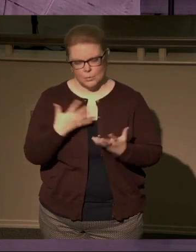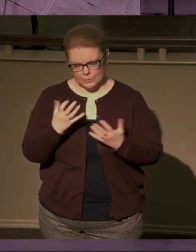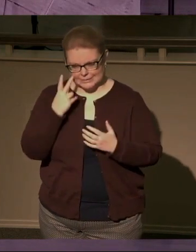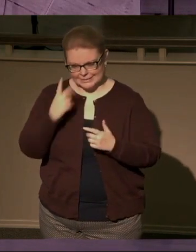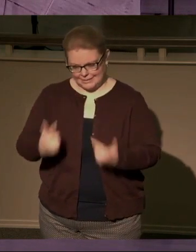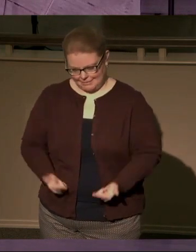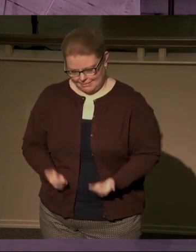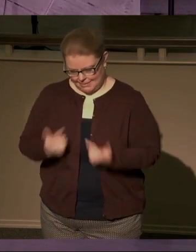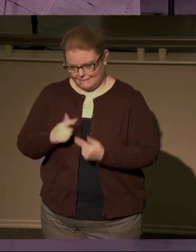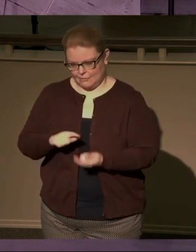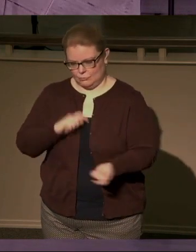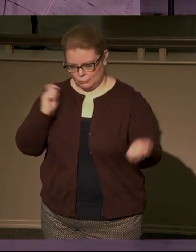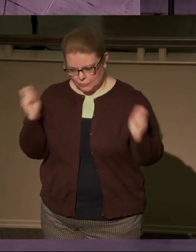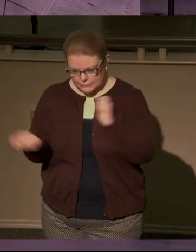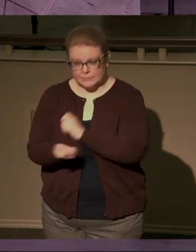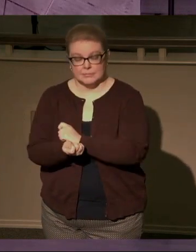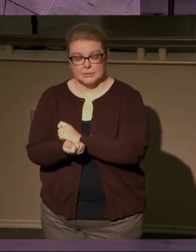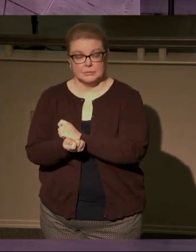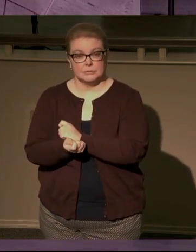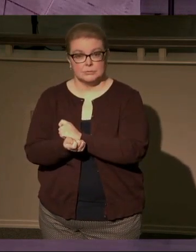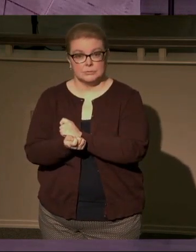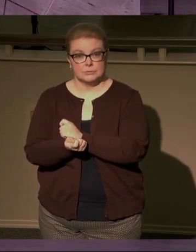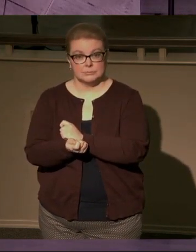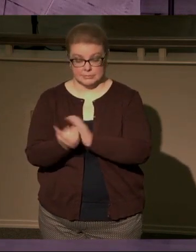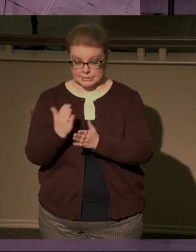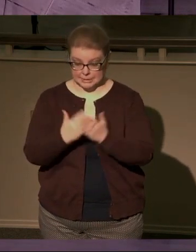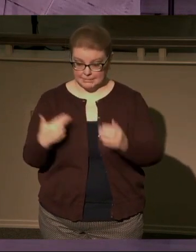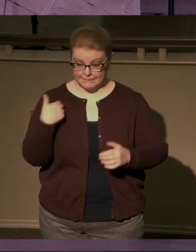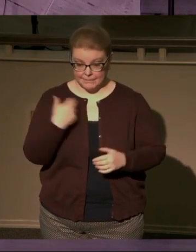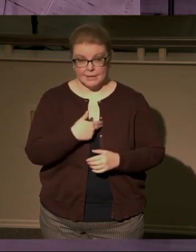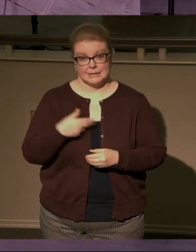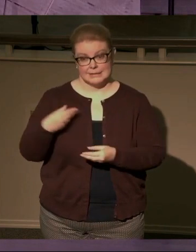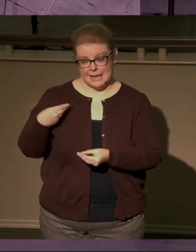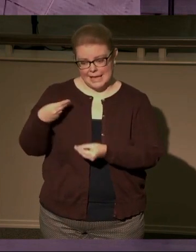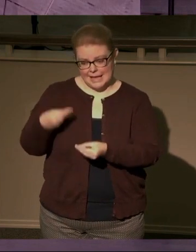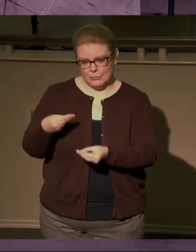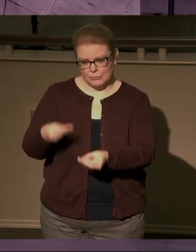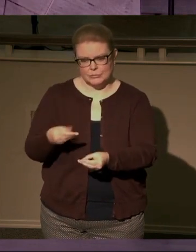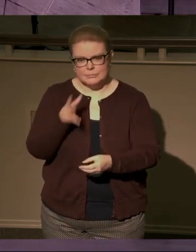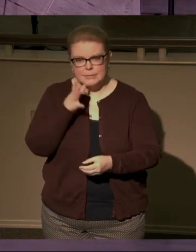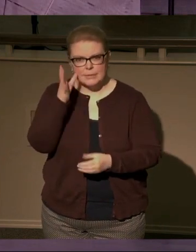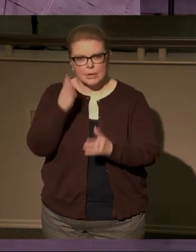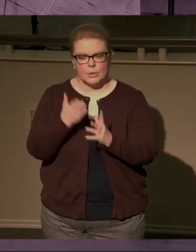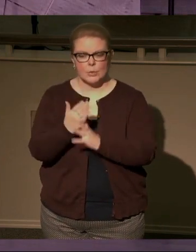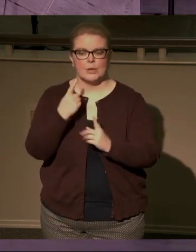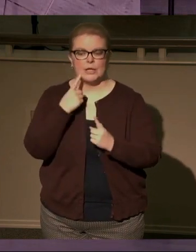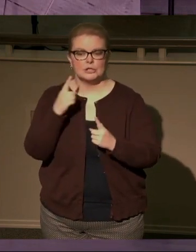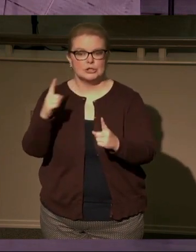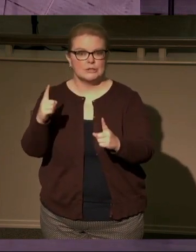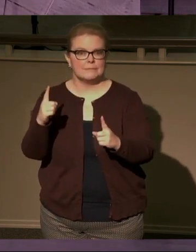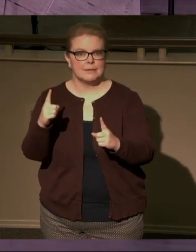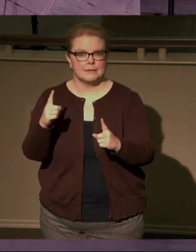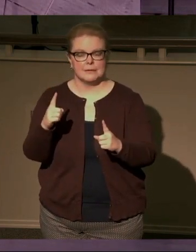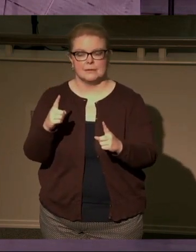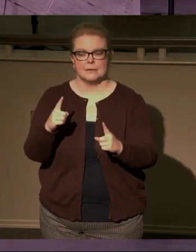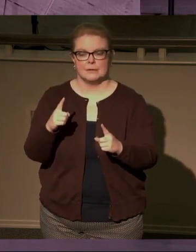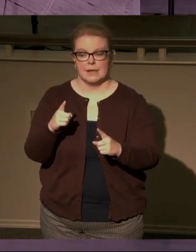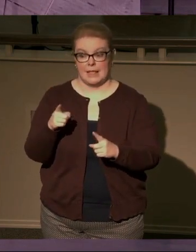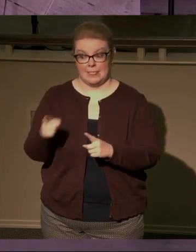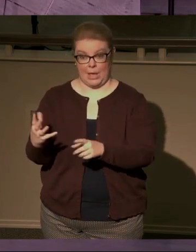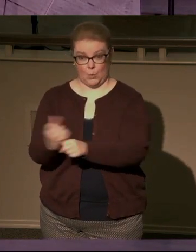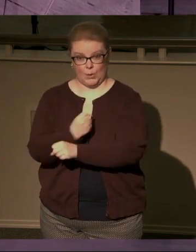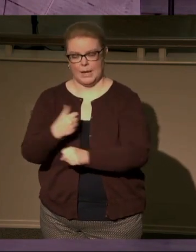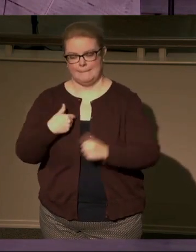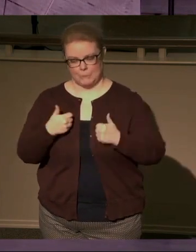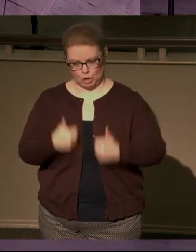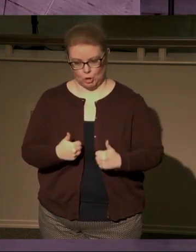transformation. Some of us, we're heritage parenting through achievement rather than mission. They win, I'm good. They